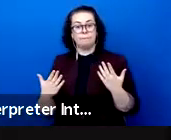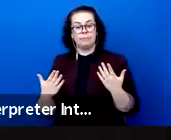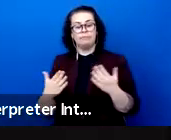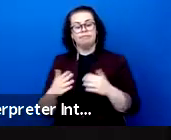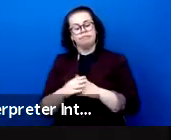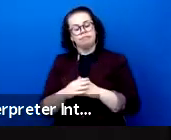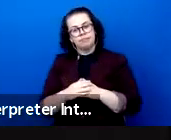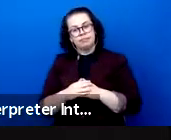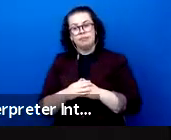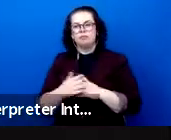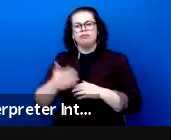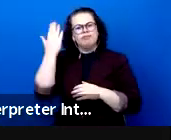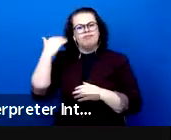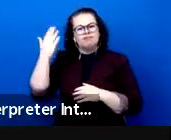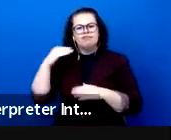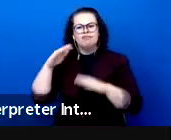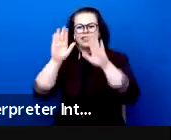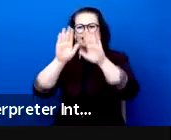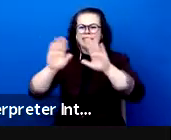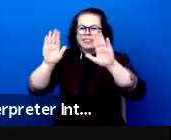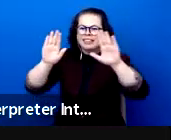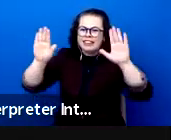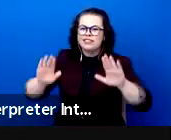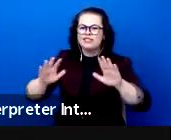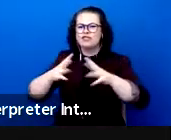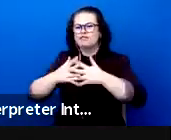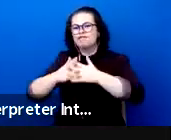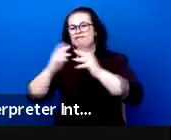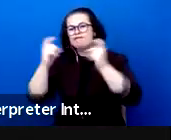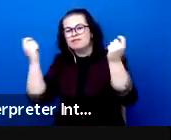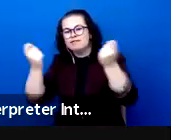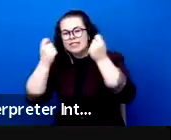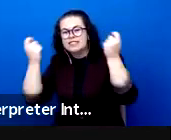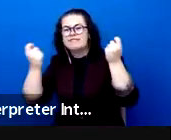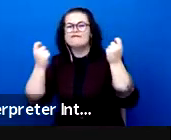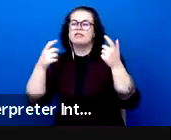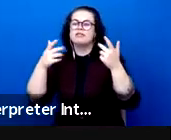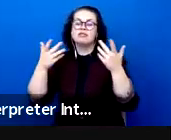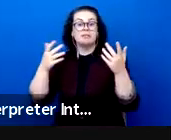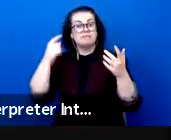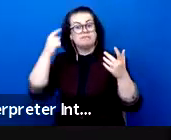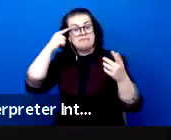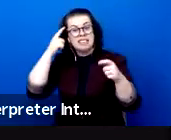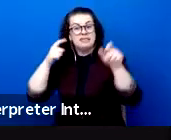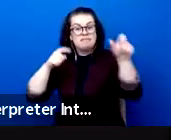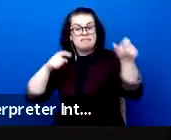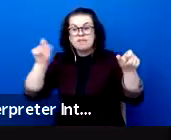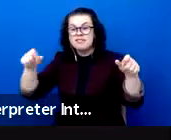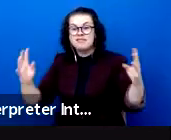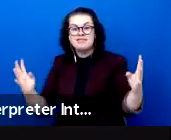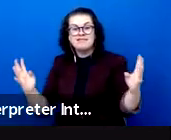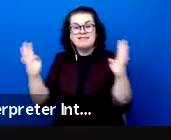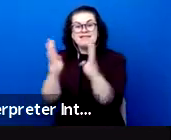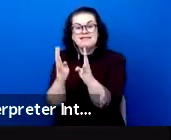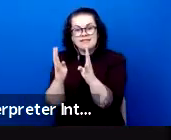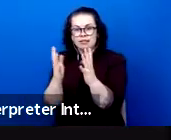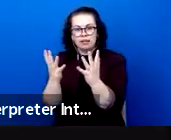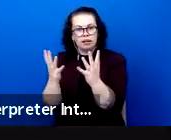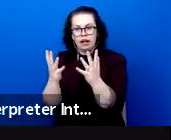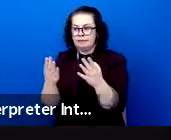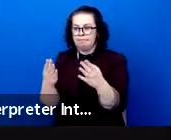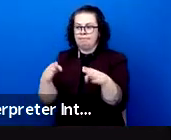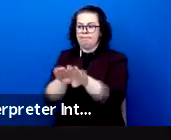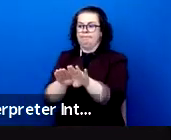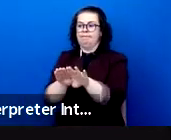that organize and enable the meeting between artists and audiences are closed. There